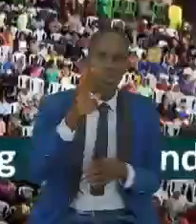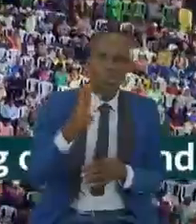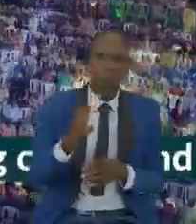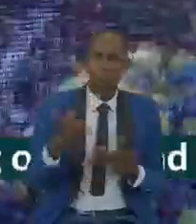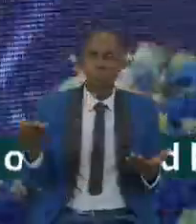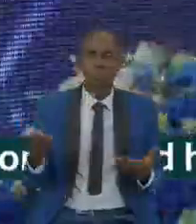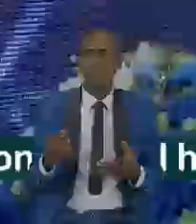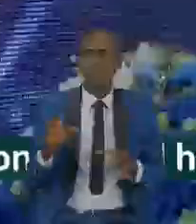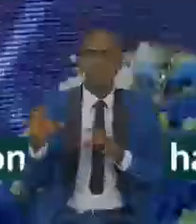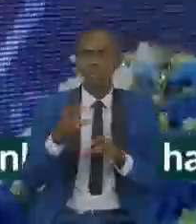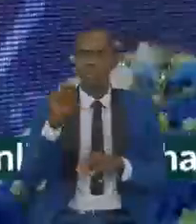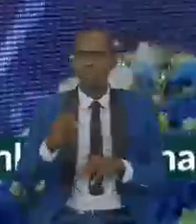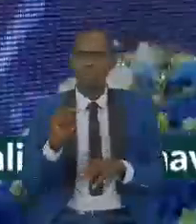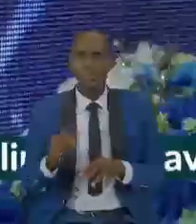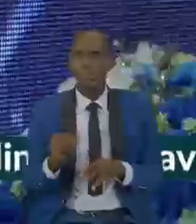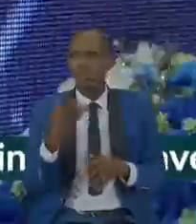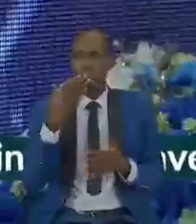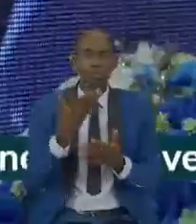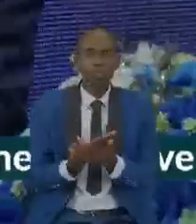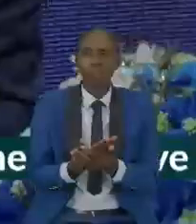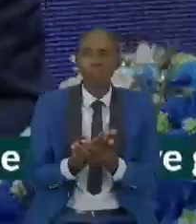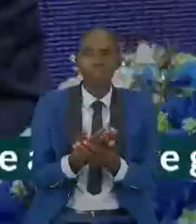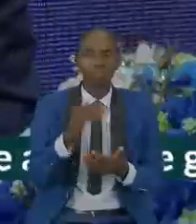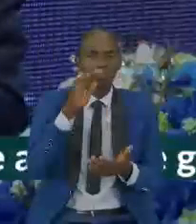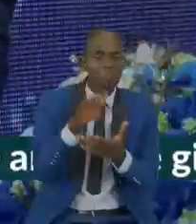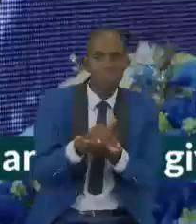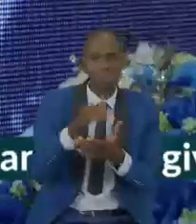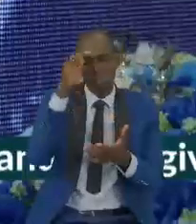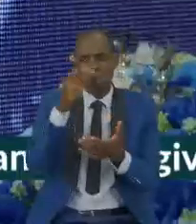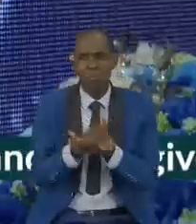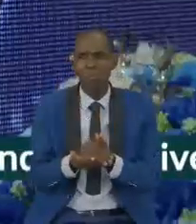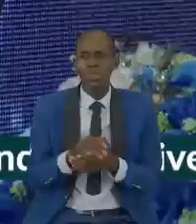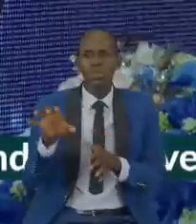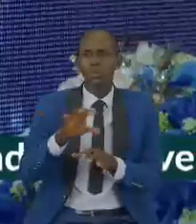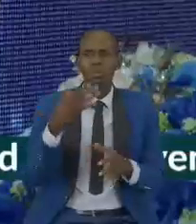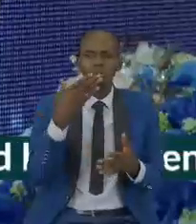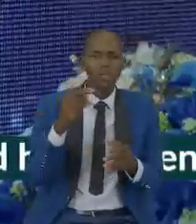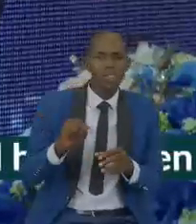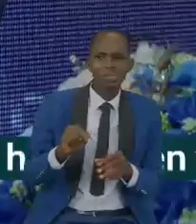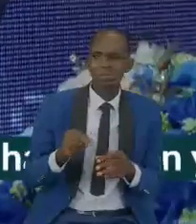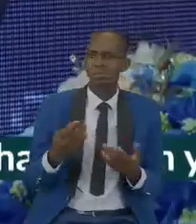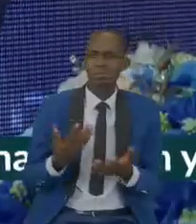don't think we have finished the backside. Let me find out again.